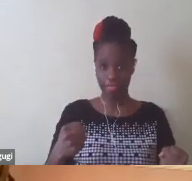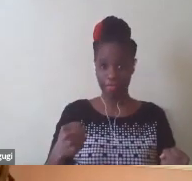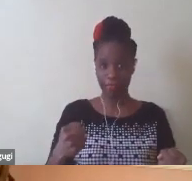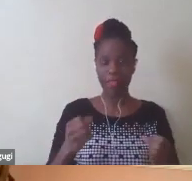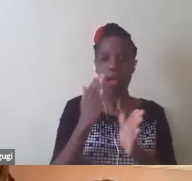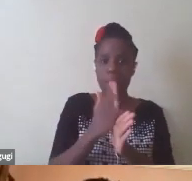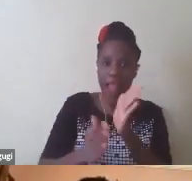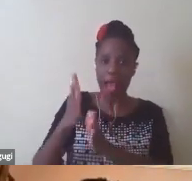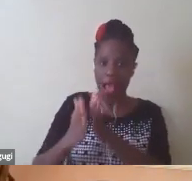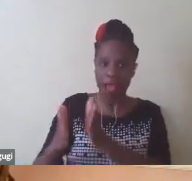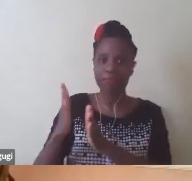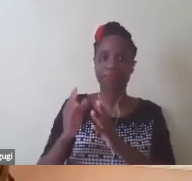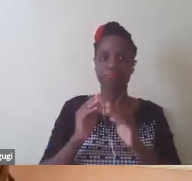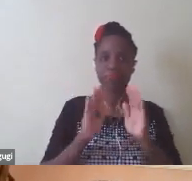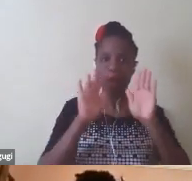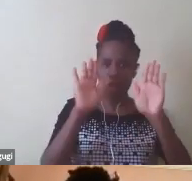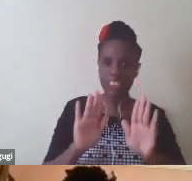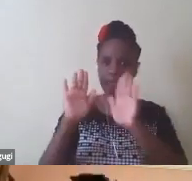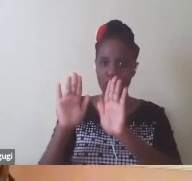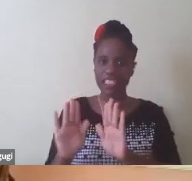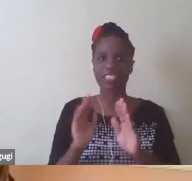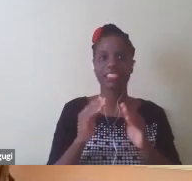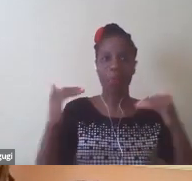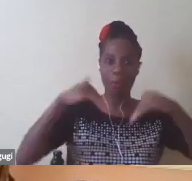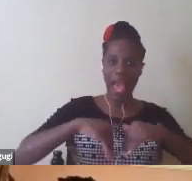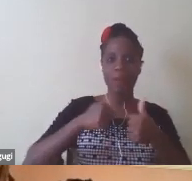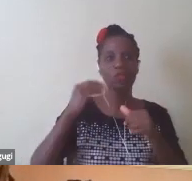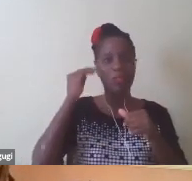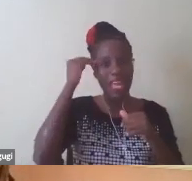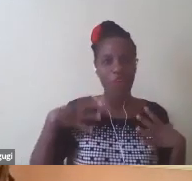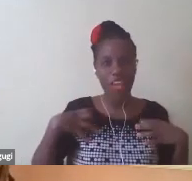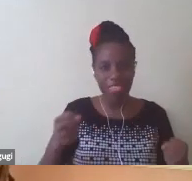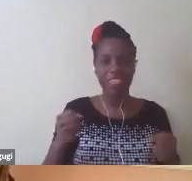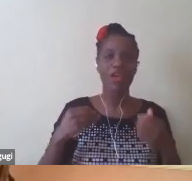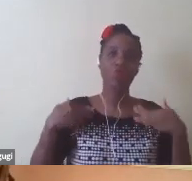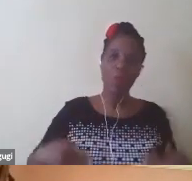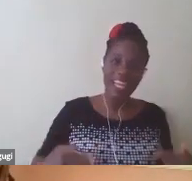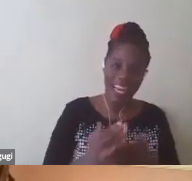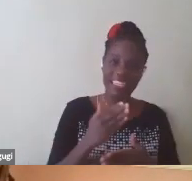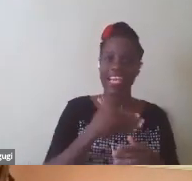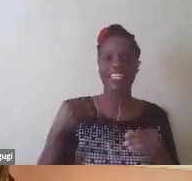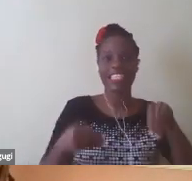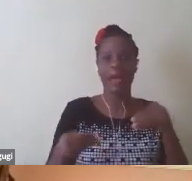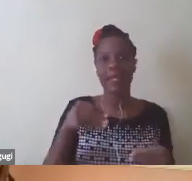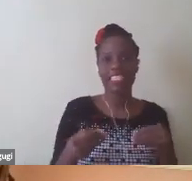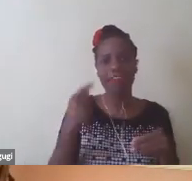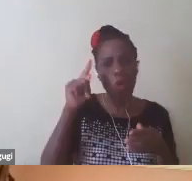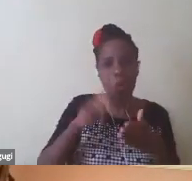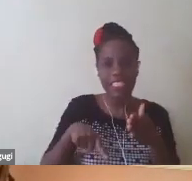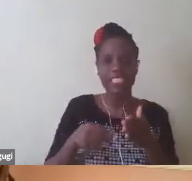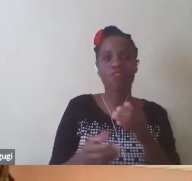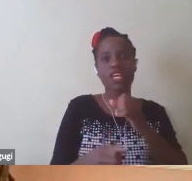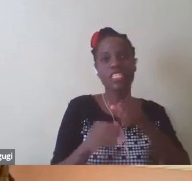organizing key webinars on things related to mental health, human rights, and disability in order to reinforce implementation